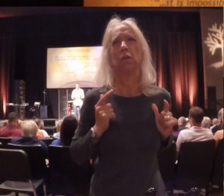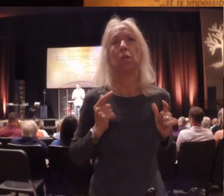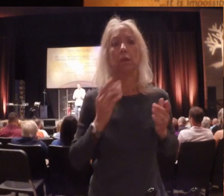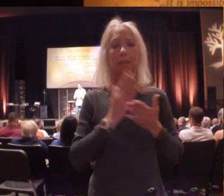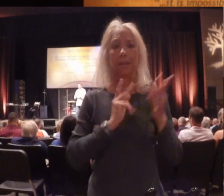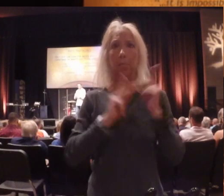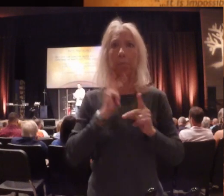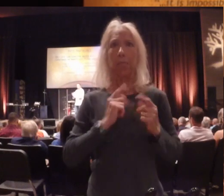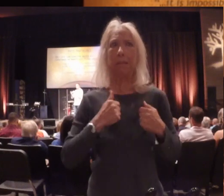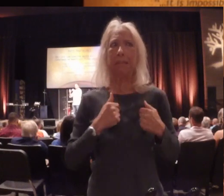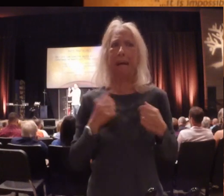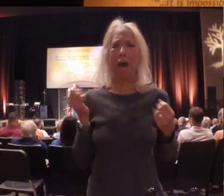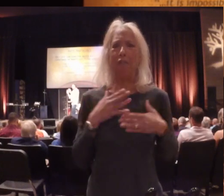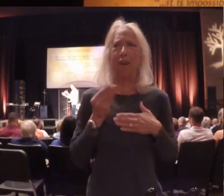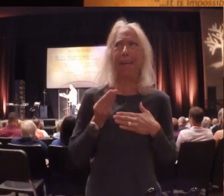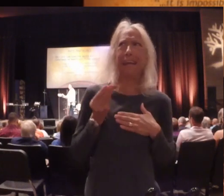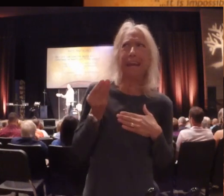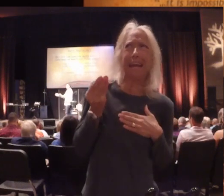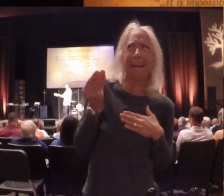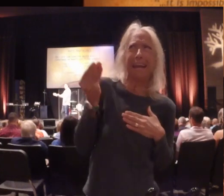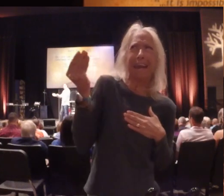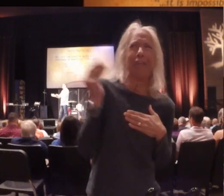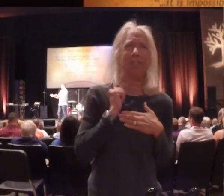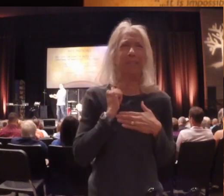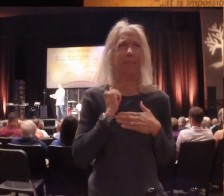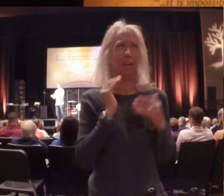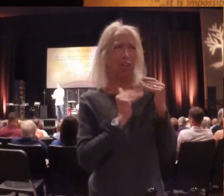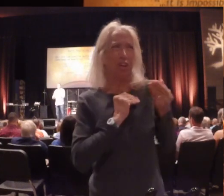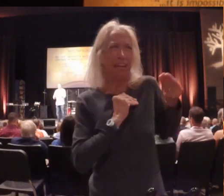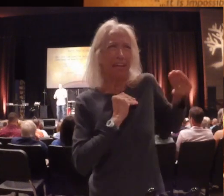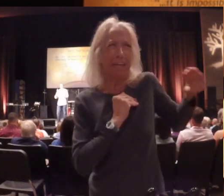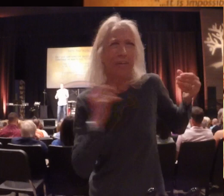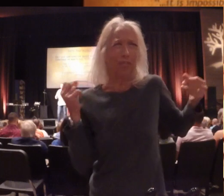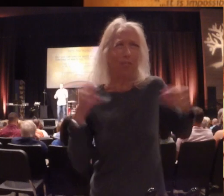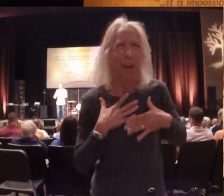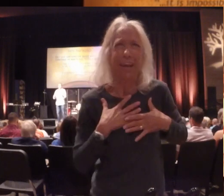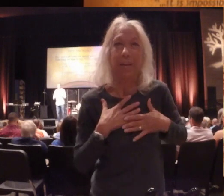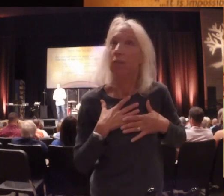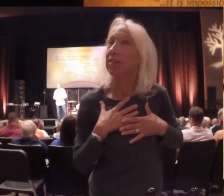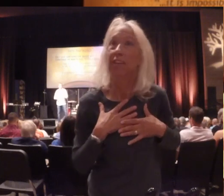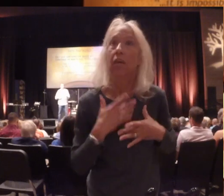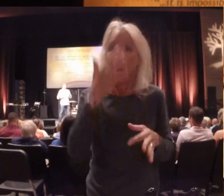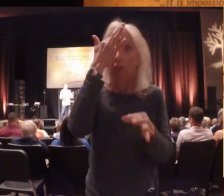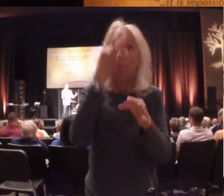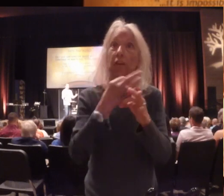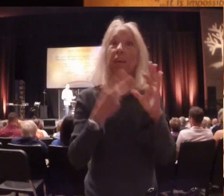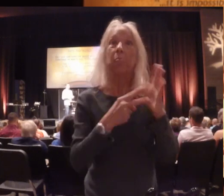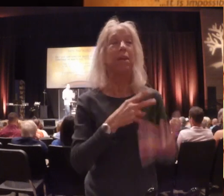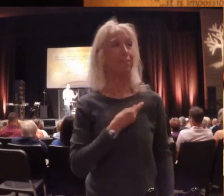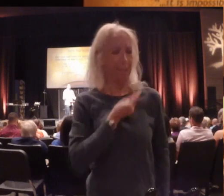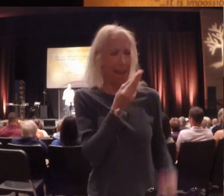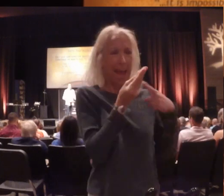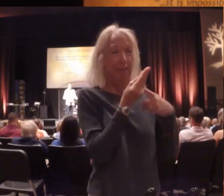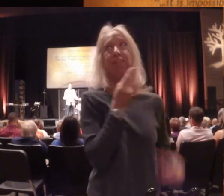just afraid to give in to God. Some of us are afraid just to give. And there's no greater act of bold faith than